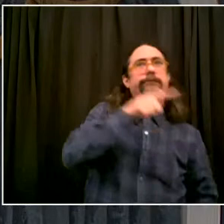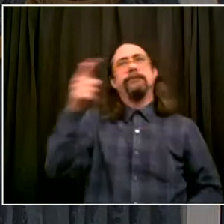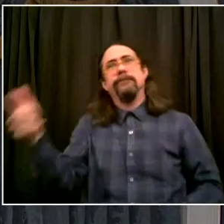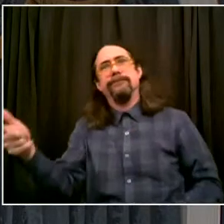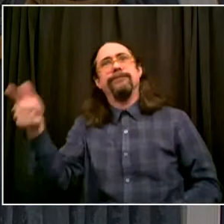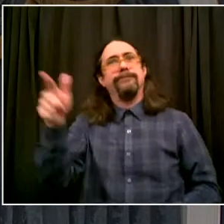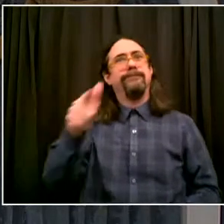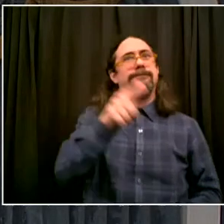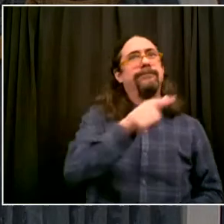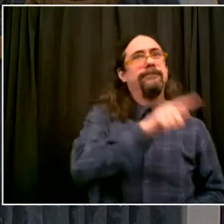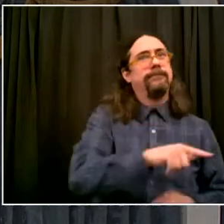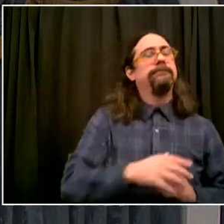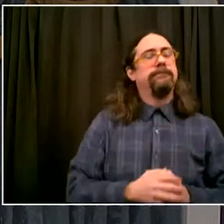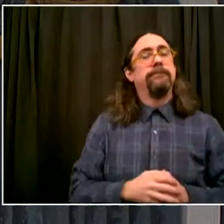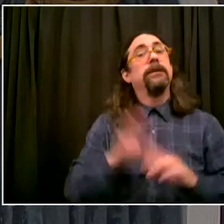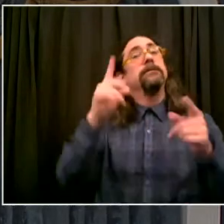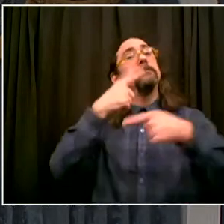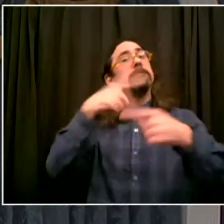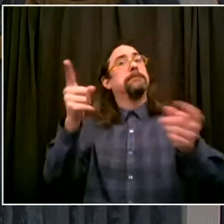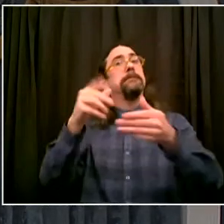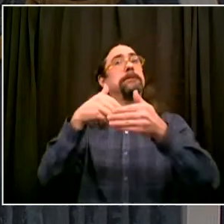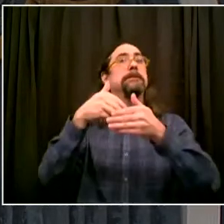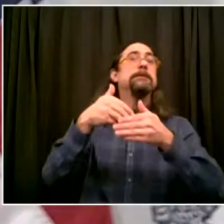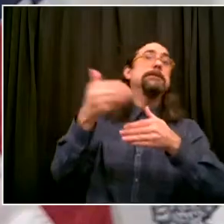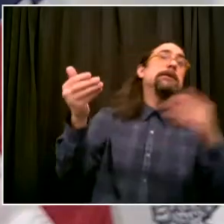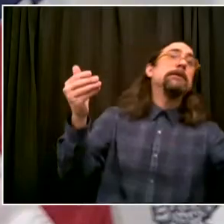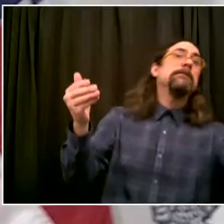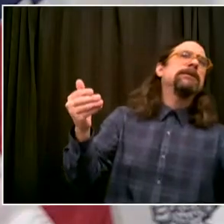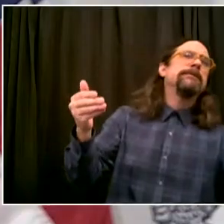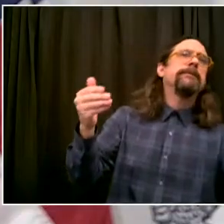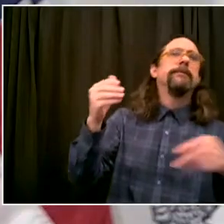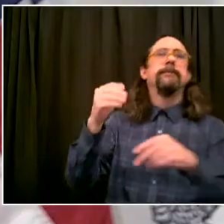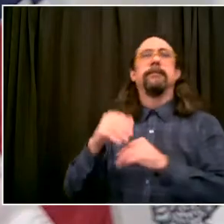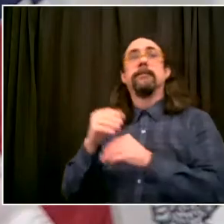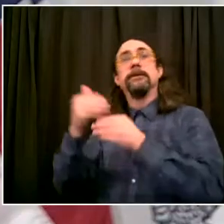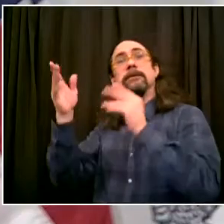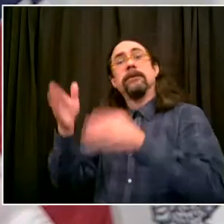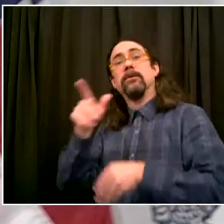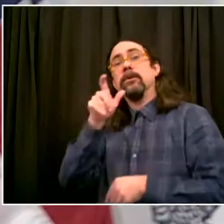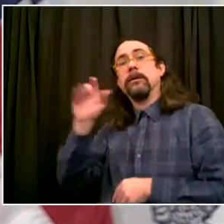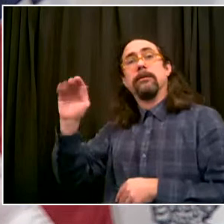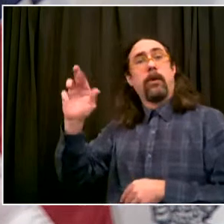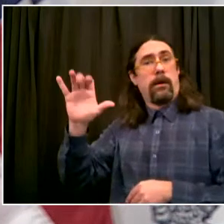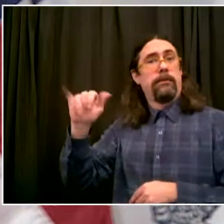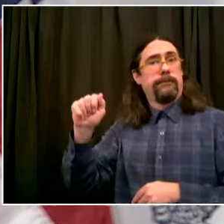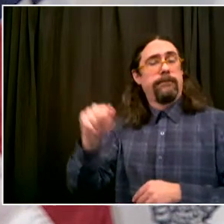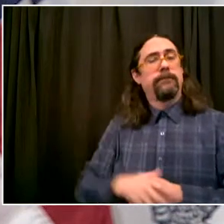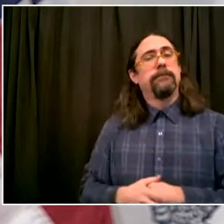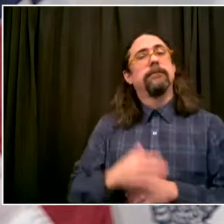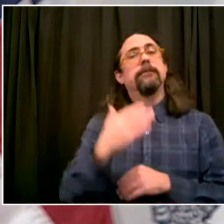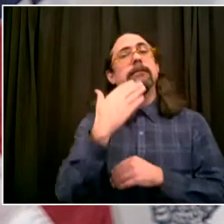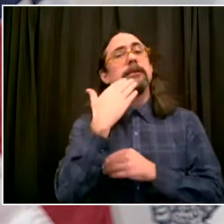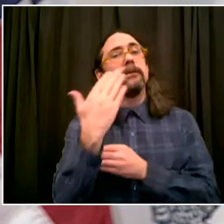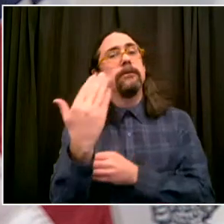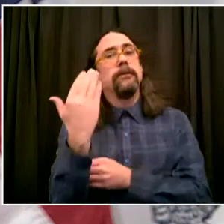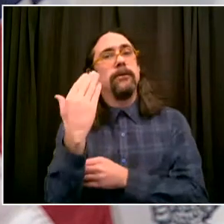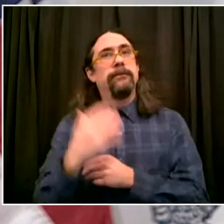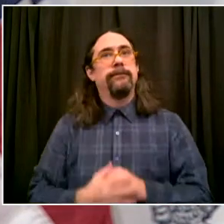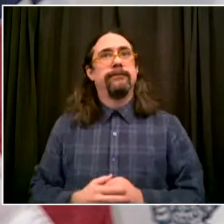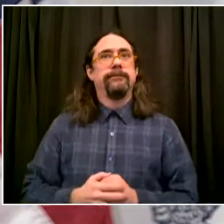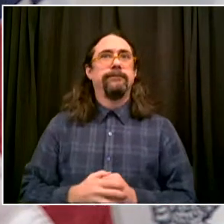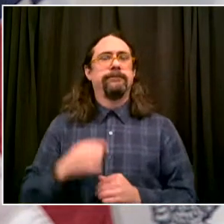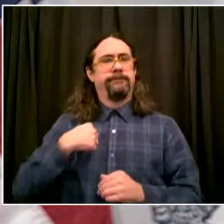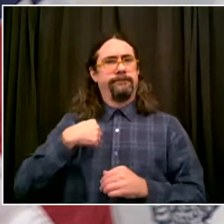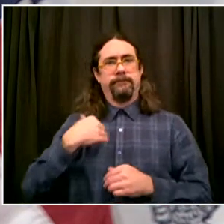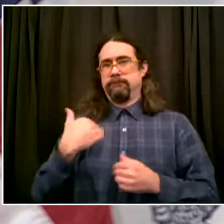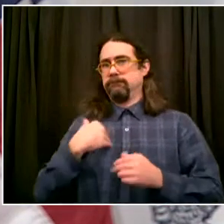Good morning, Mr. Mayor. Thank you for taking this call. I have two questions. The first has to do with the people who are food